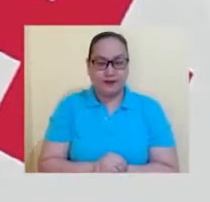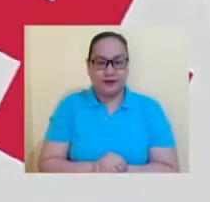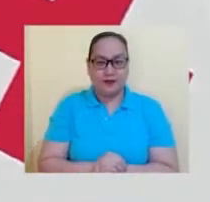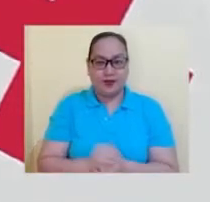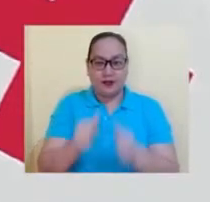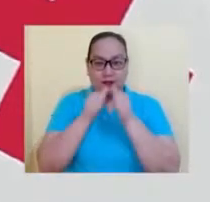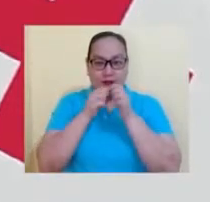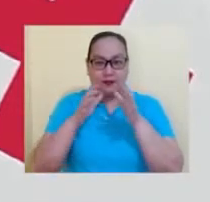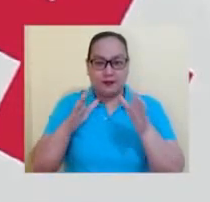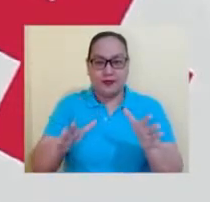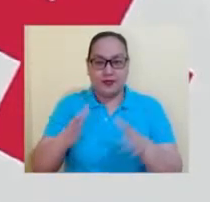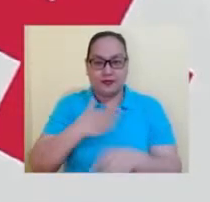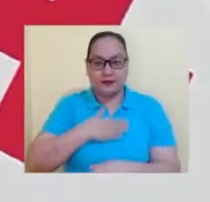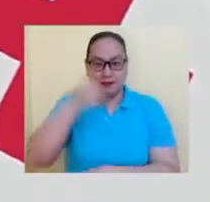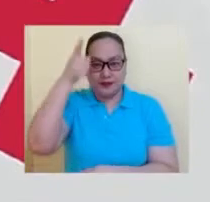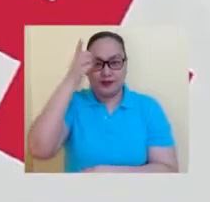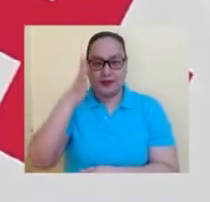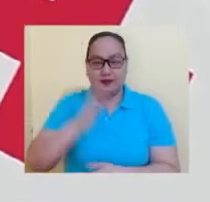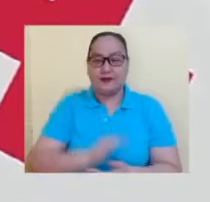So, bless me, God.